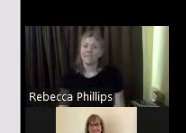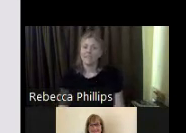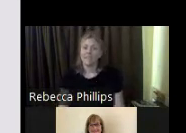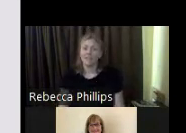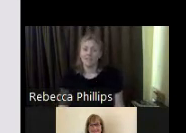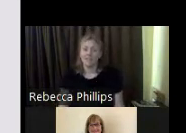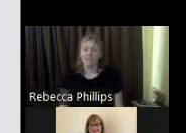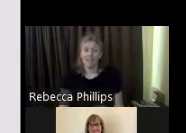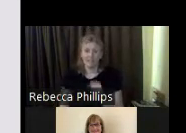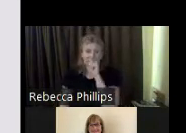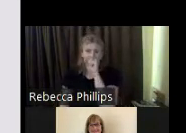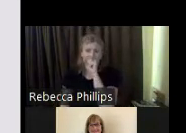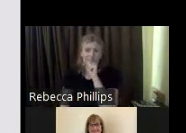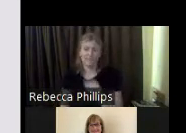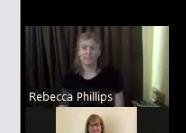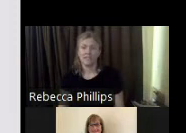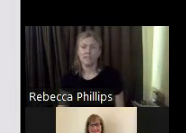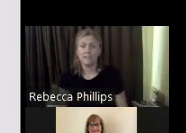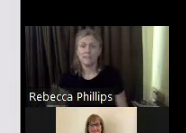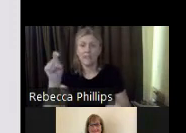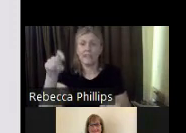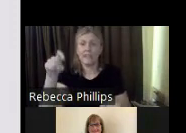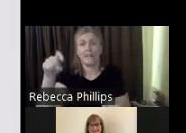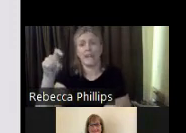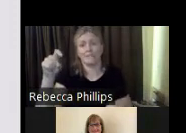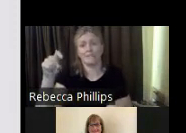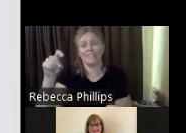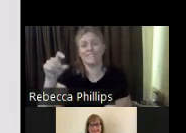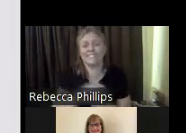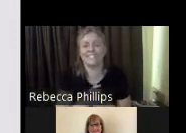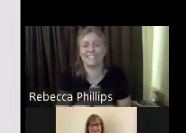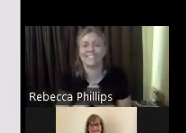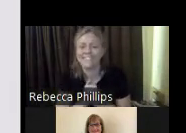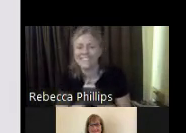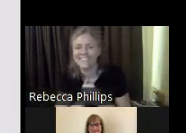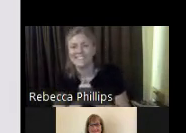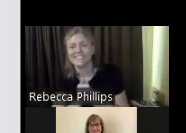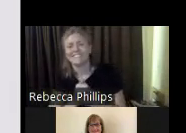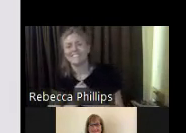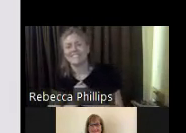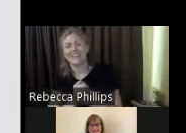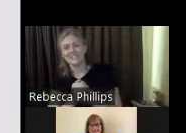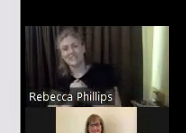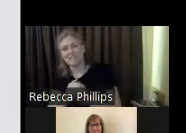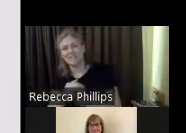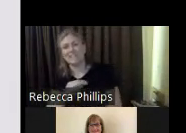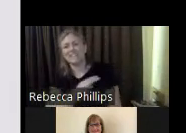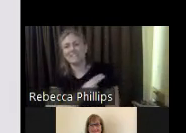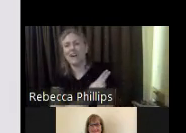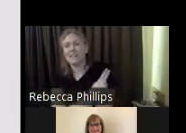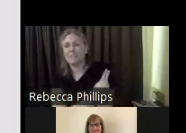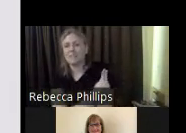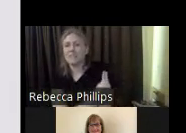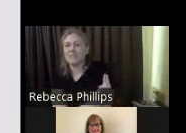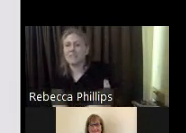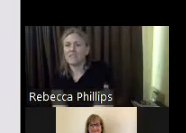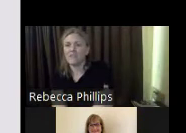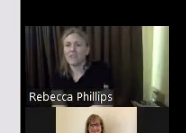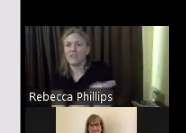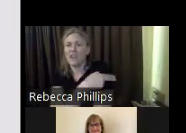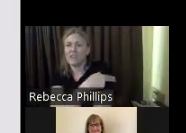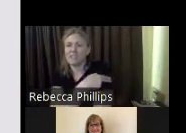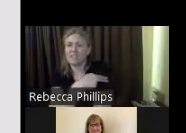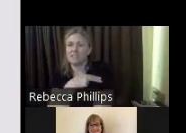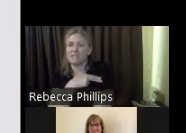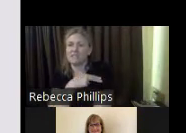Okay, here's the healthcare sign. This is what I need right now. So not really, but so hospital, you think of the